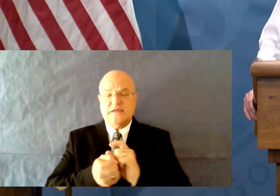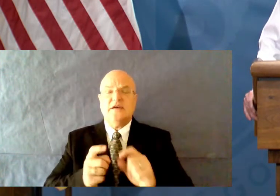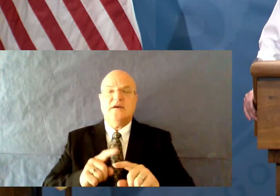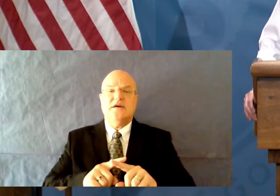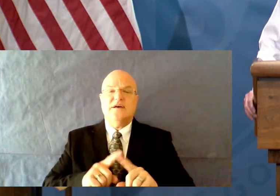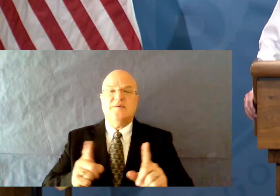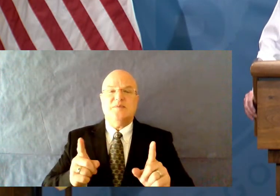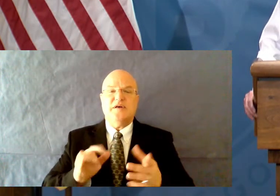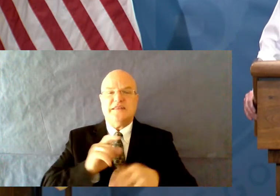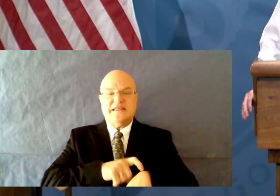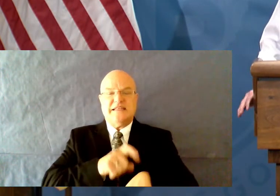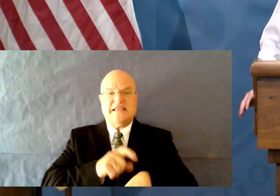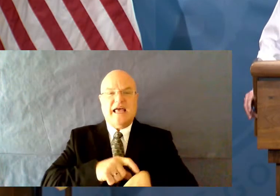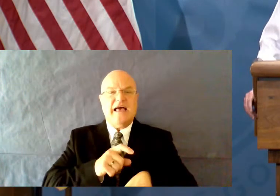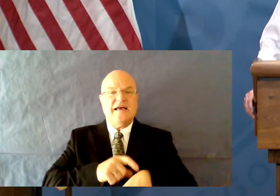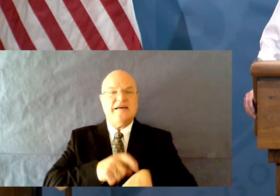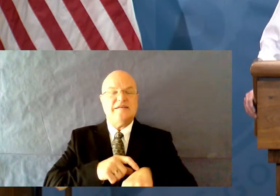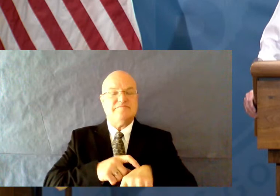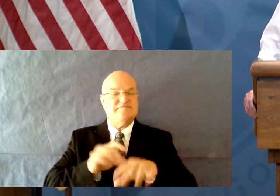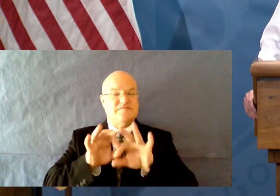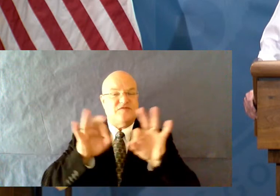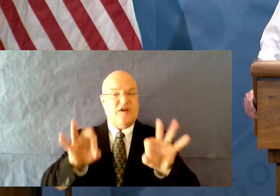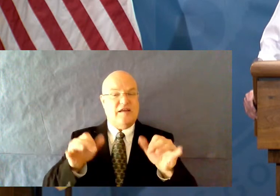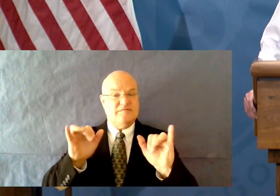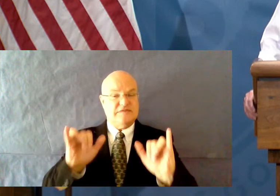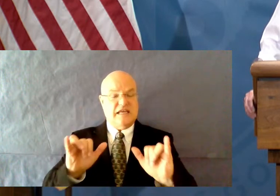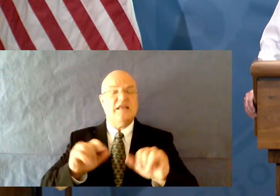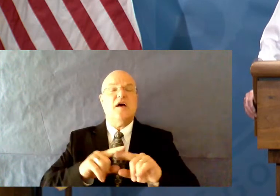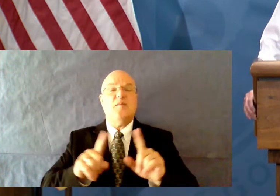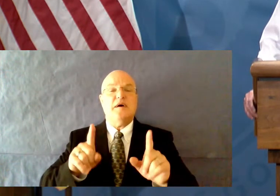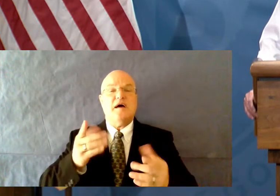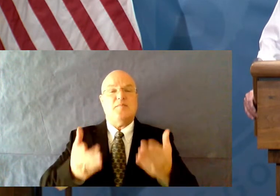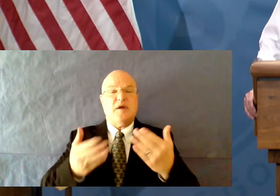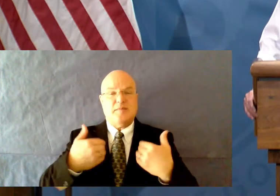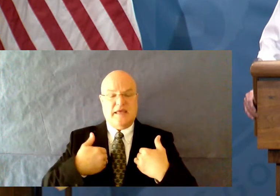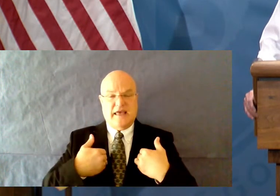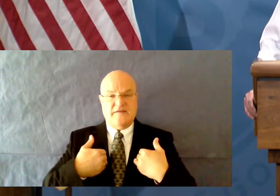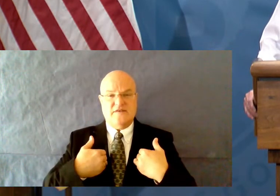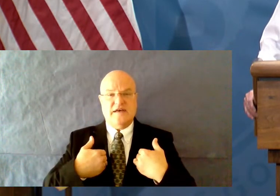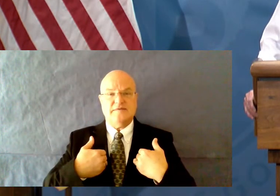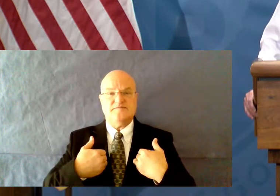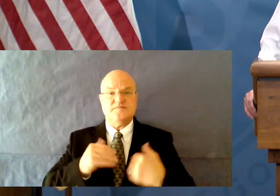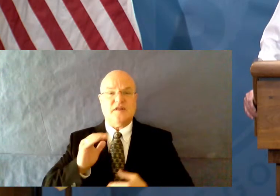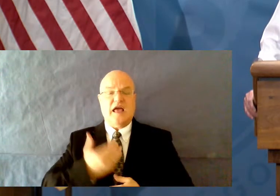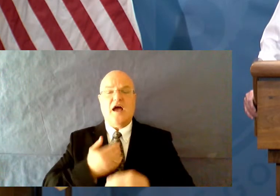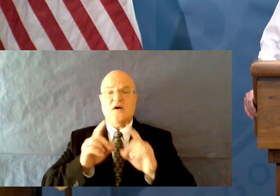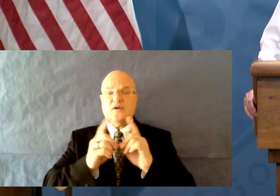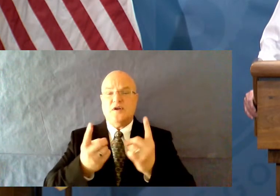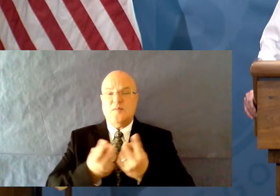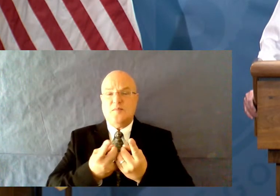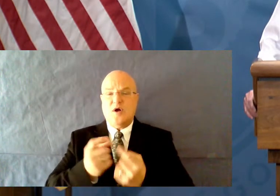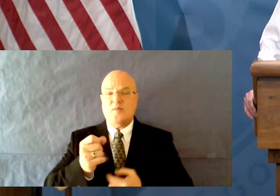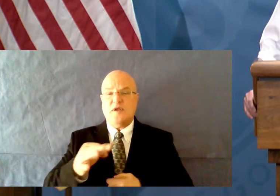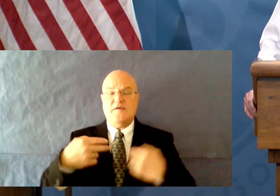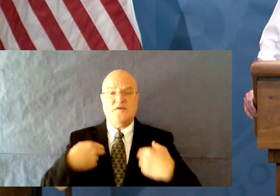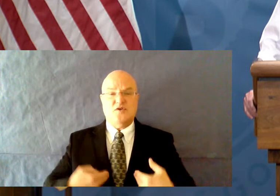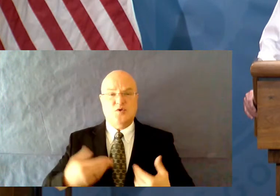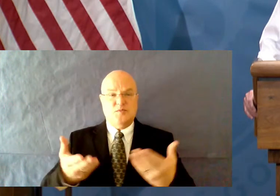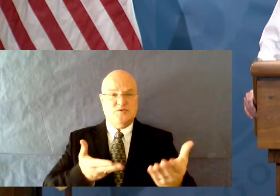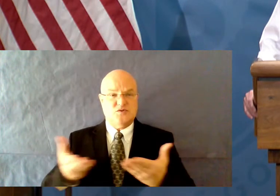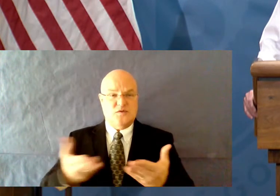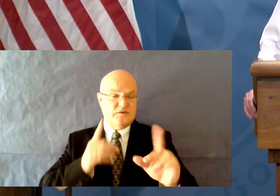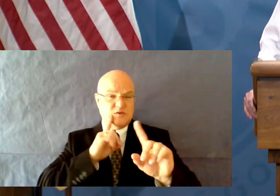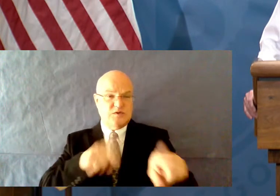the time frame of the waiver, but I'll probably have to have our Department of Human Services respond